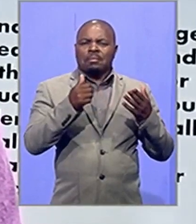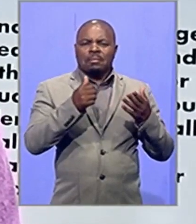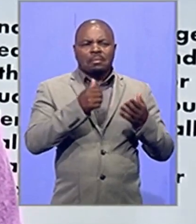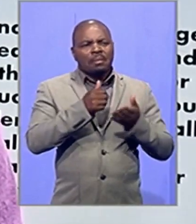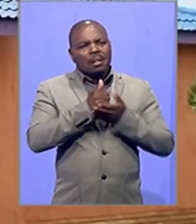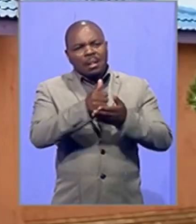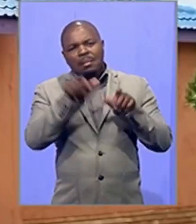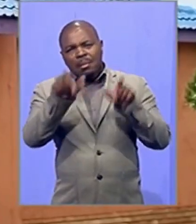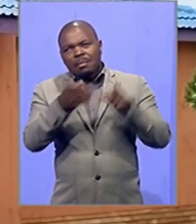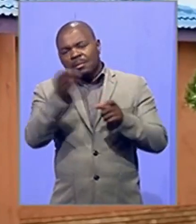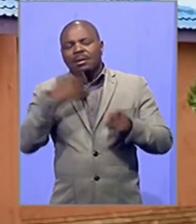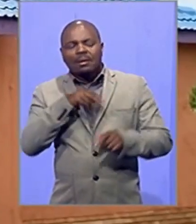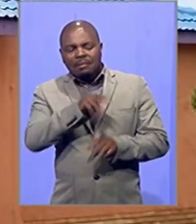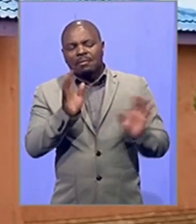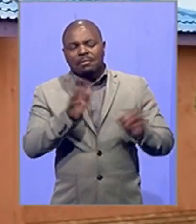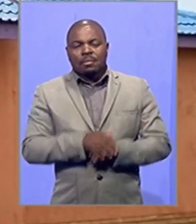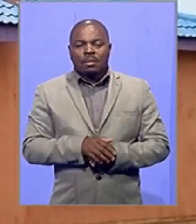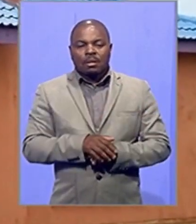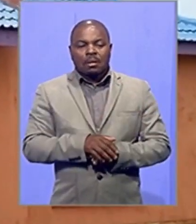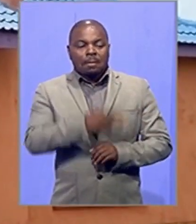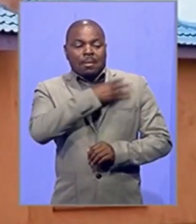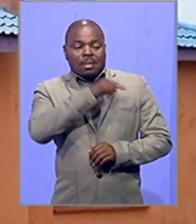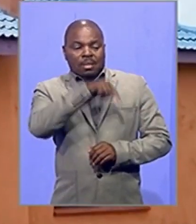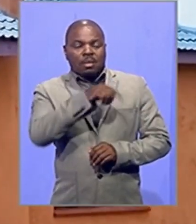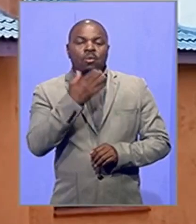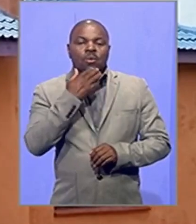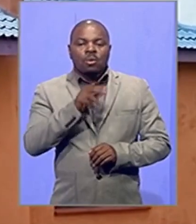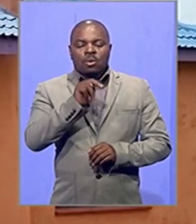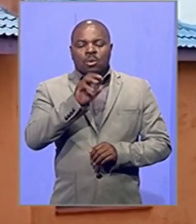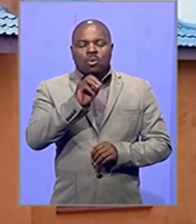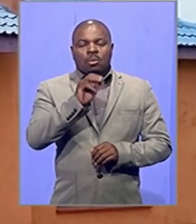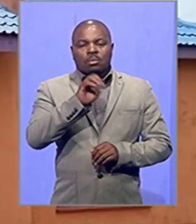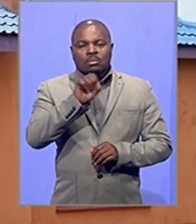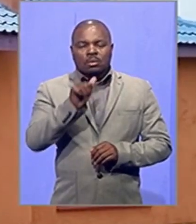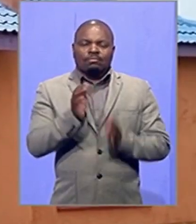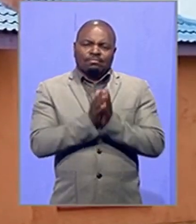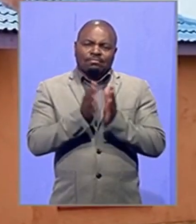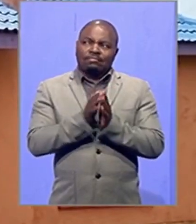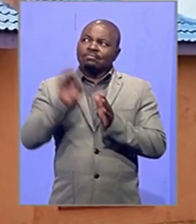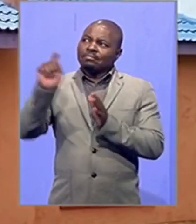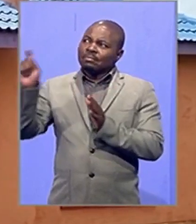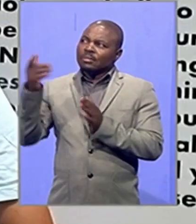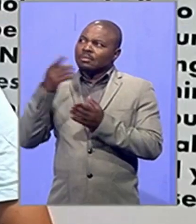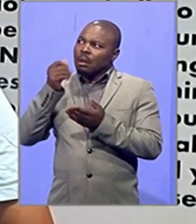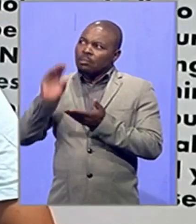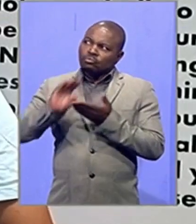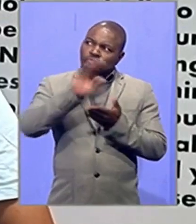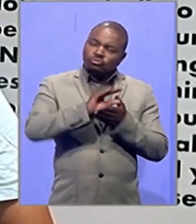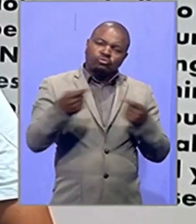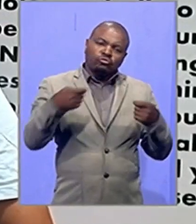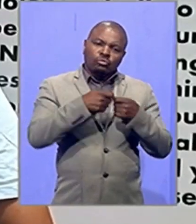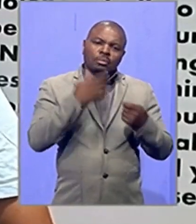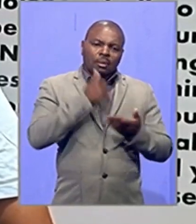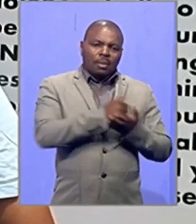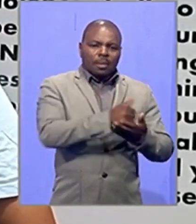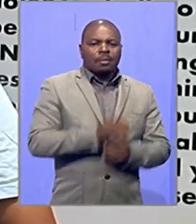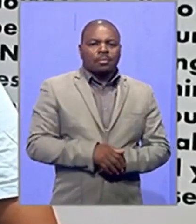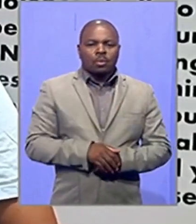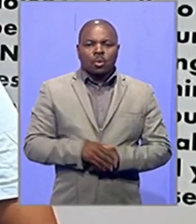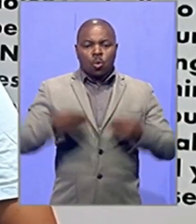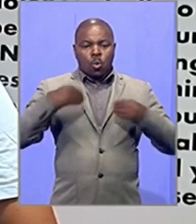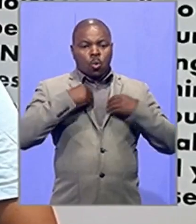for people. Molaodi wa kwa teng Nobza Javu o ikwetse go baabi go ba neela thuso. The owner has allowed us to operate